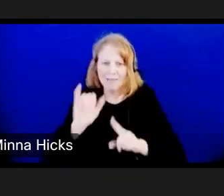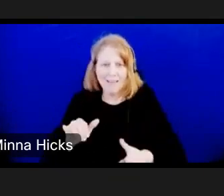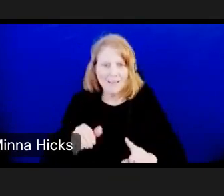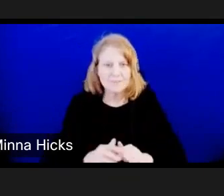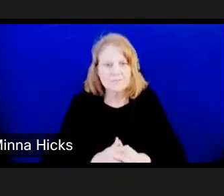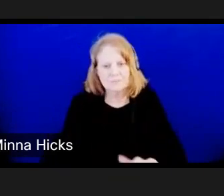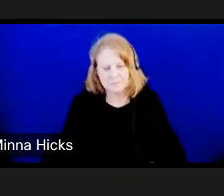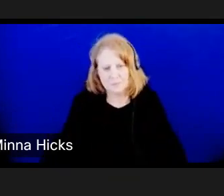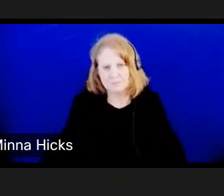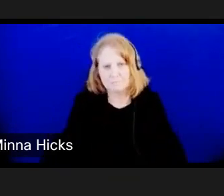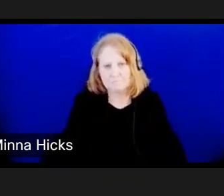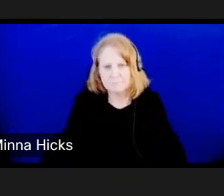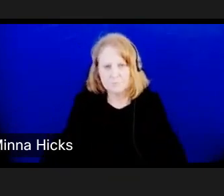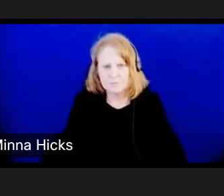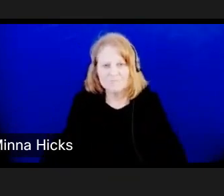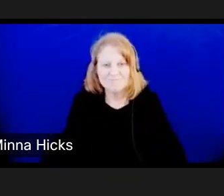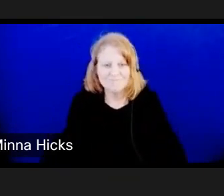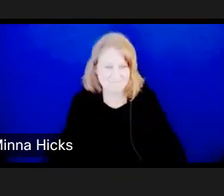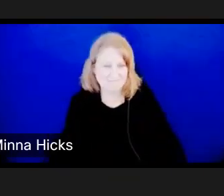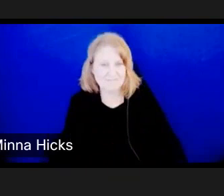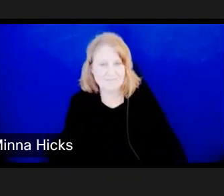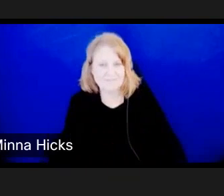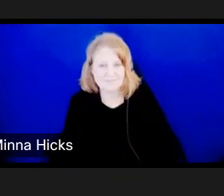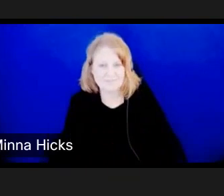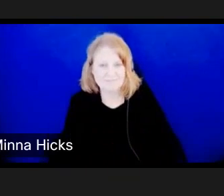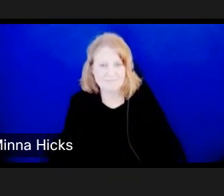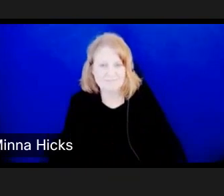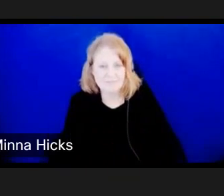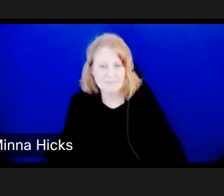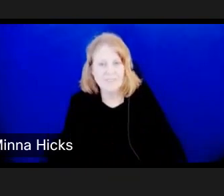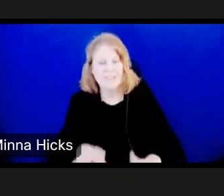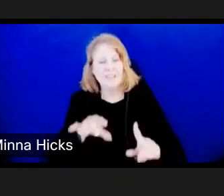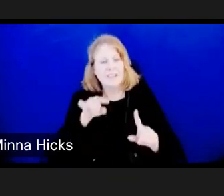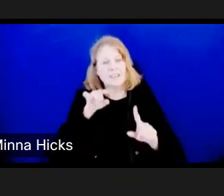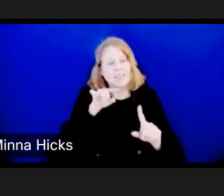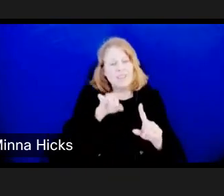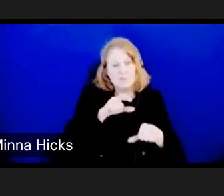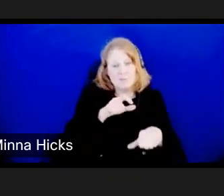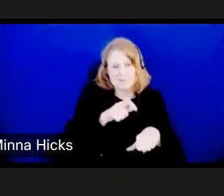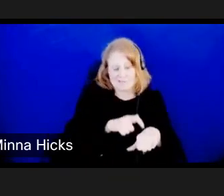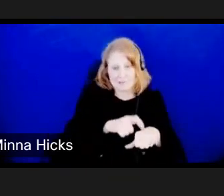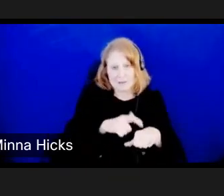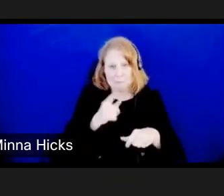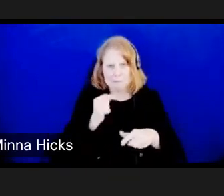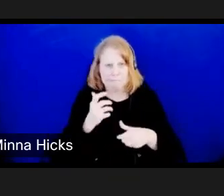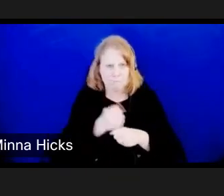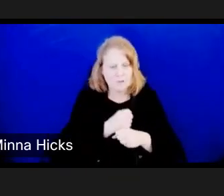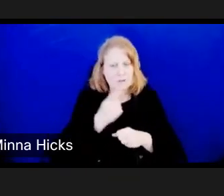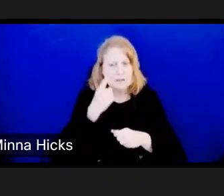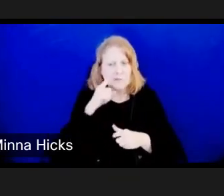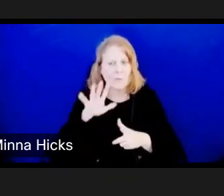So again, in the interest of time, since it's a specific question, if Kelly, someone on your team, can make sure to reach